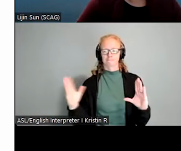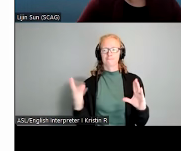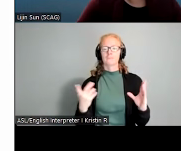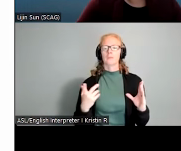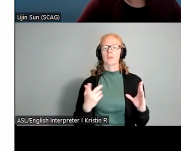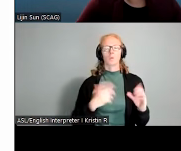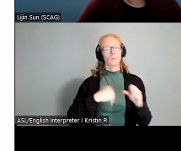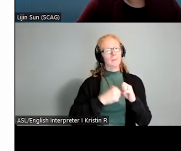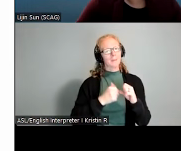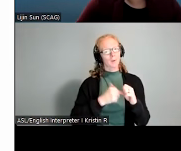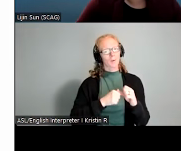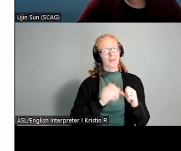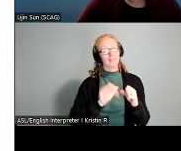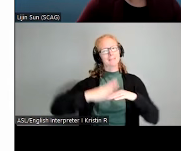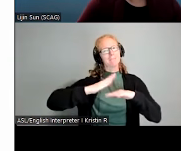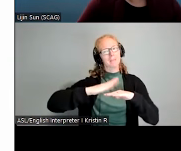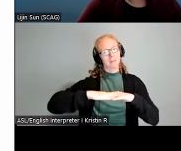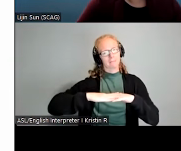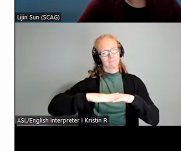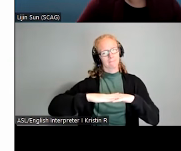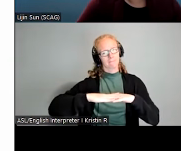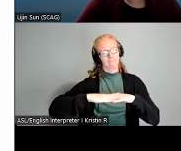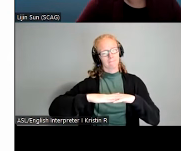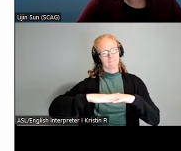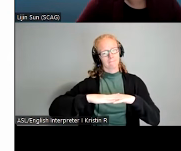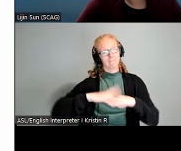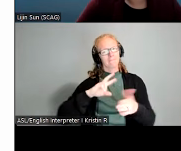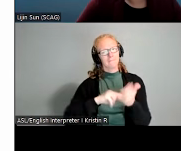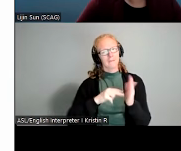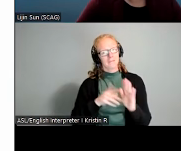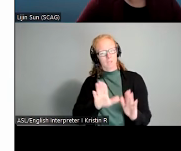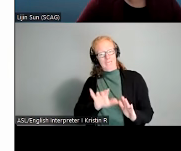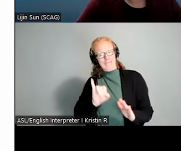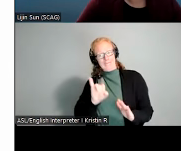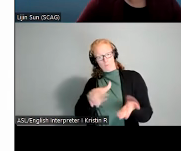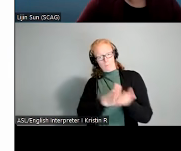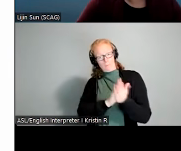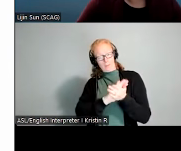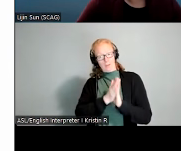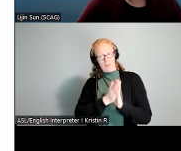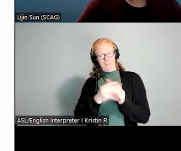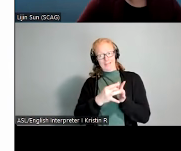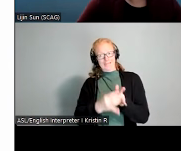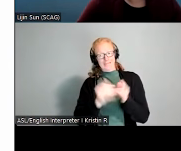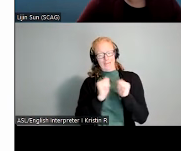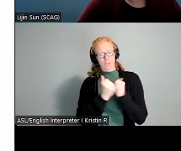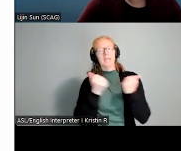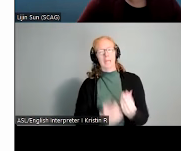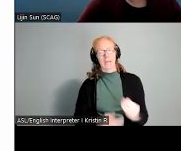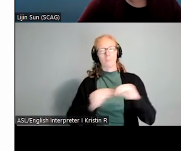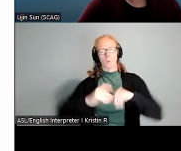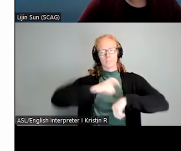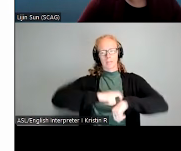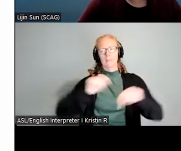but remember those are minimum requirements, meaning you as a lead agency may choose to do more for public engagement